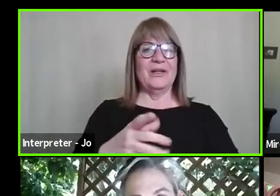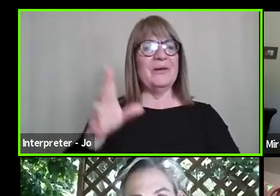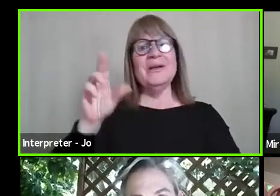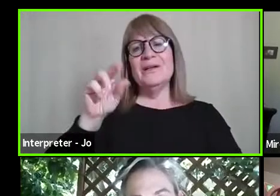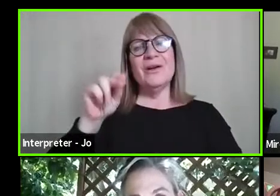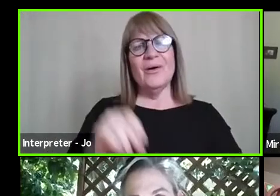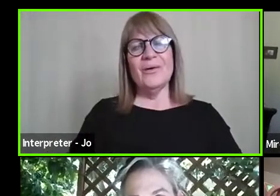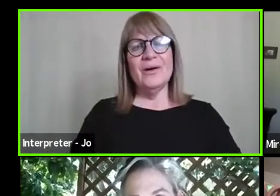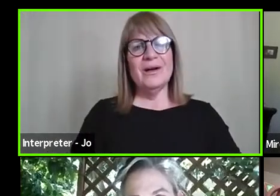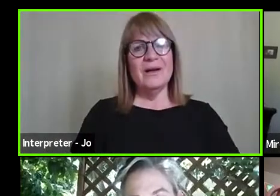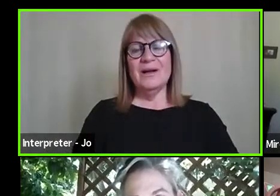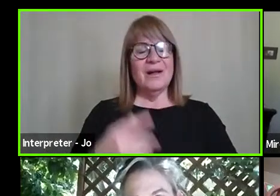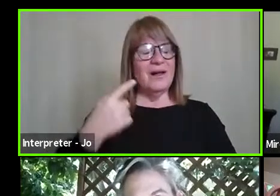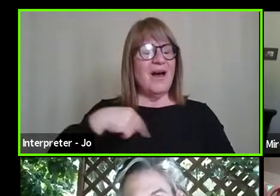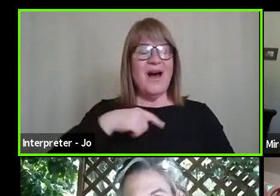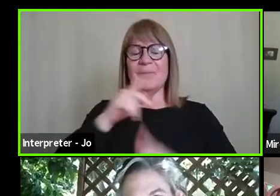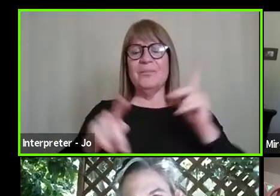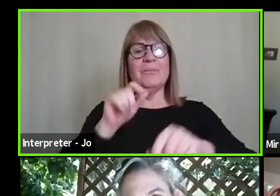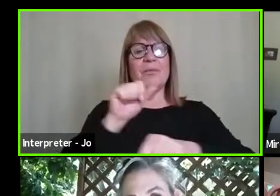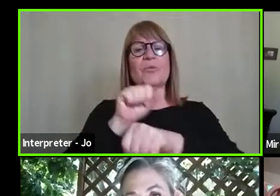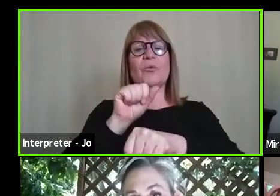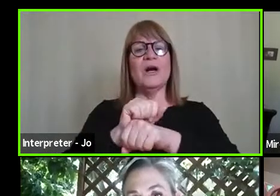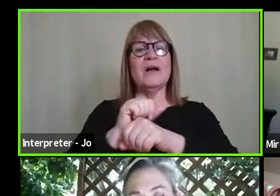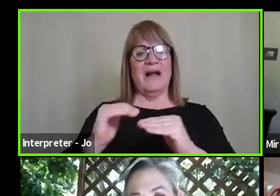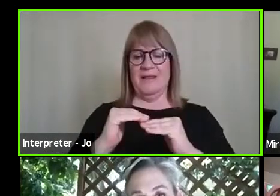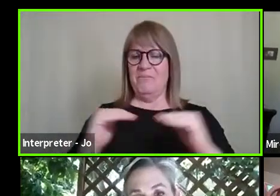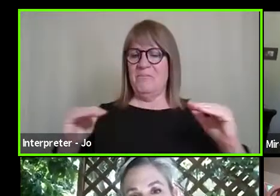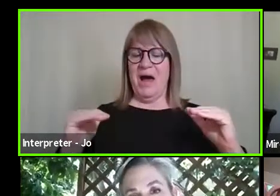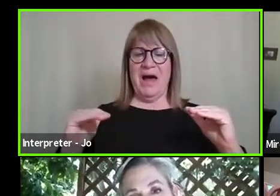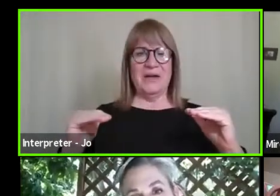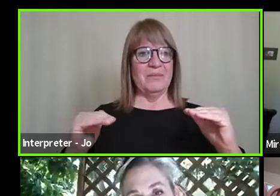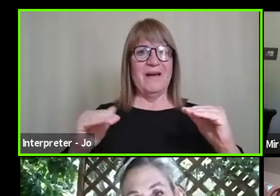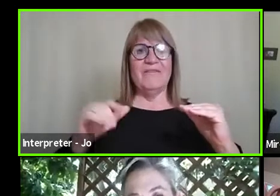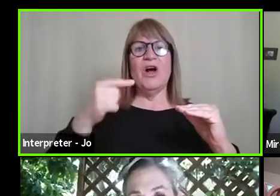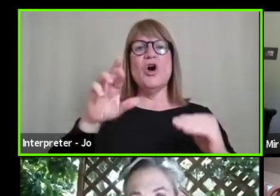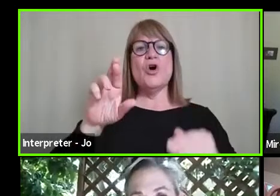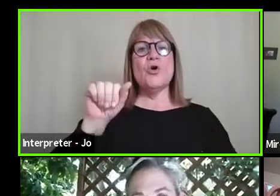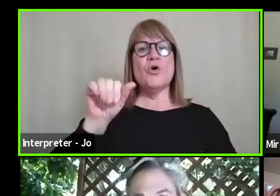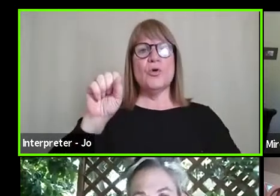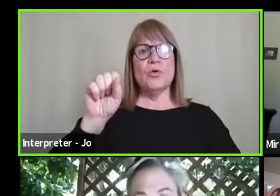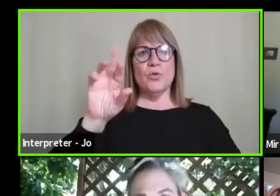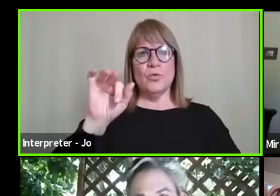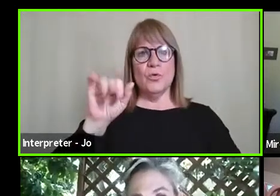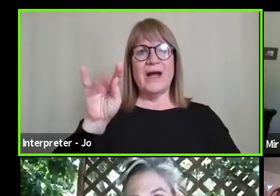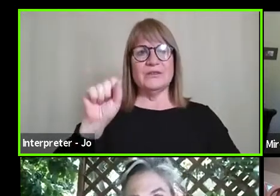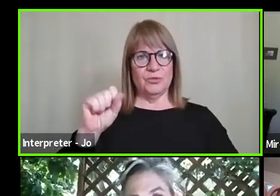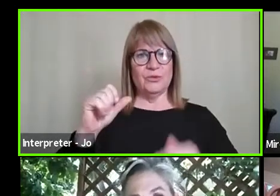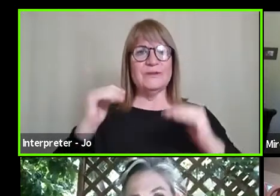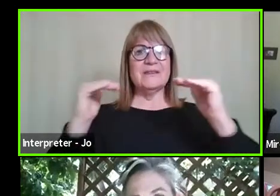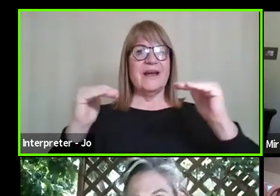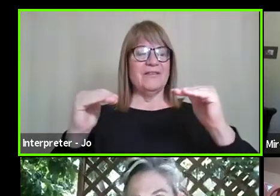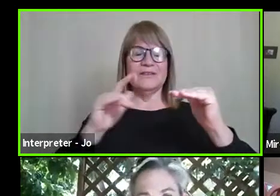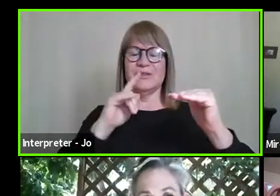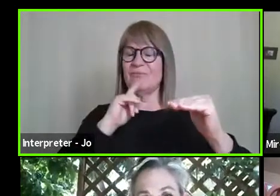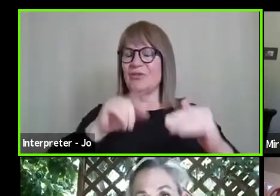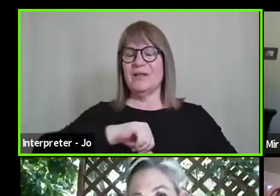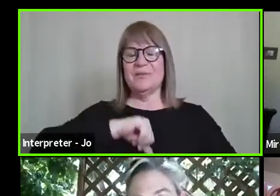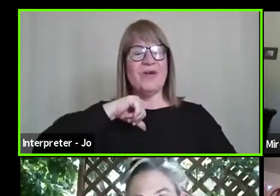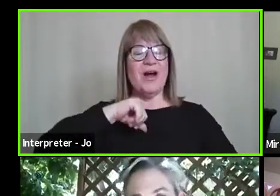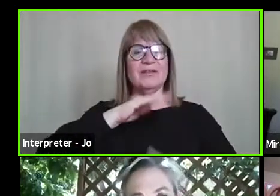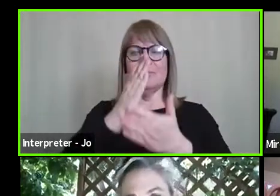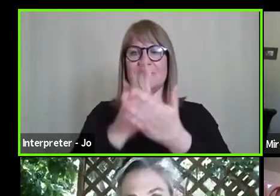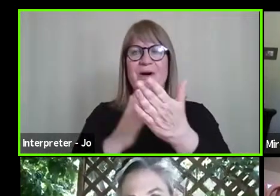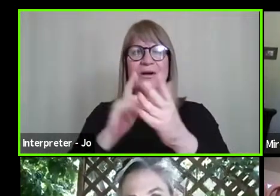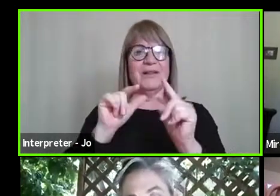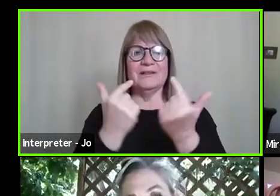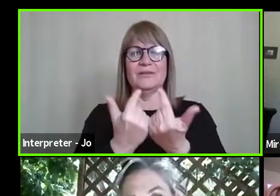are really working on a very grassroots level and it's it's really just inspiring to be part of this group and to be part of this effort and to see what we